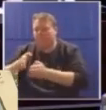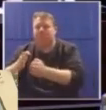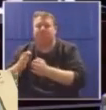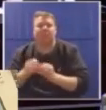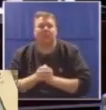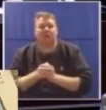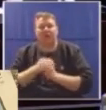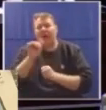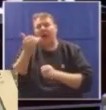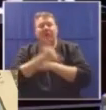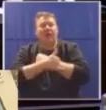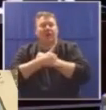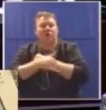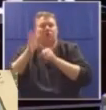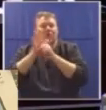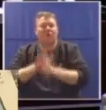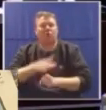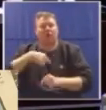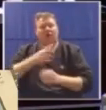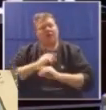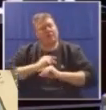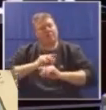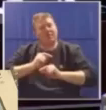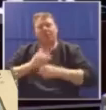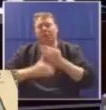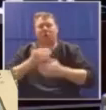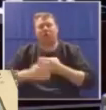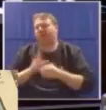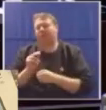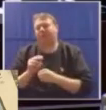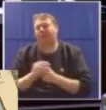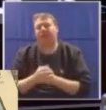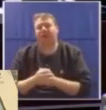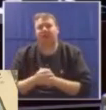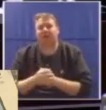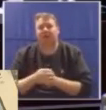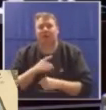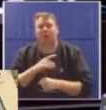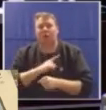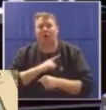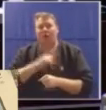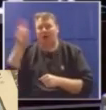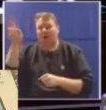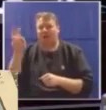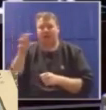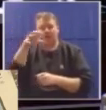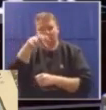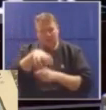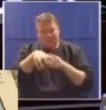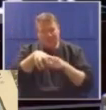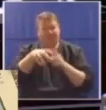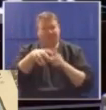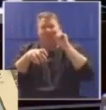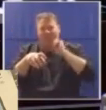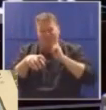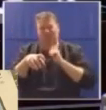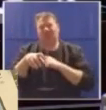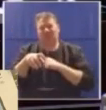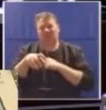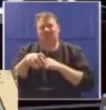us to speed up the process, because when these power stations age, Honorable Meshoe, they